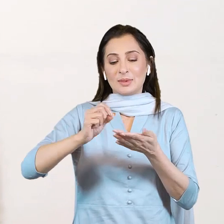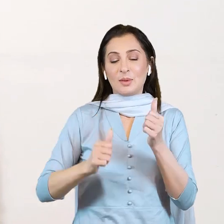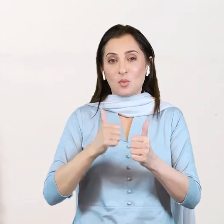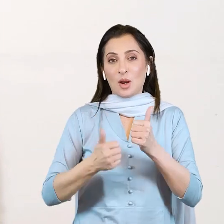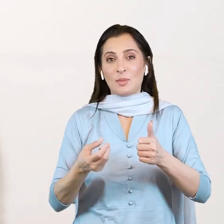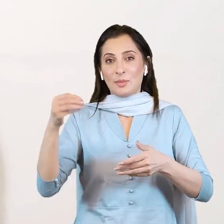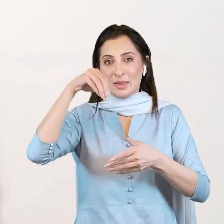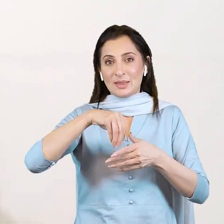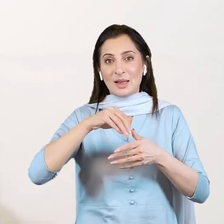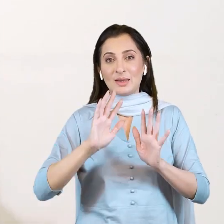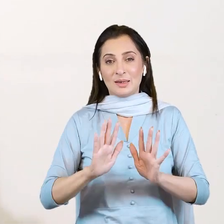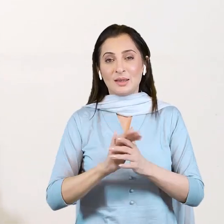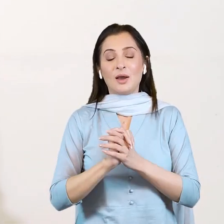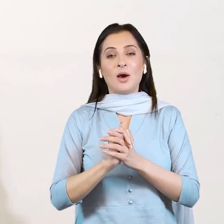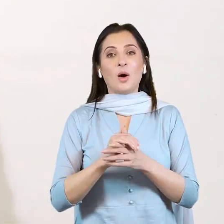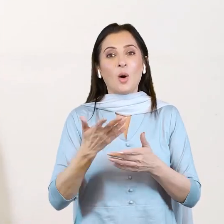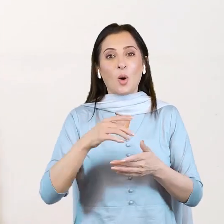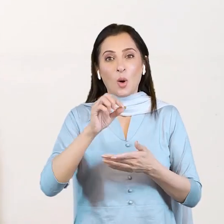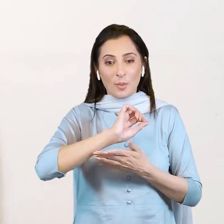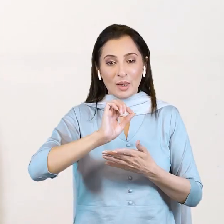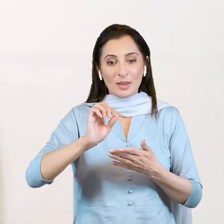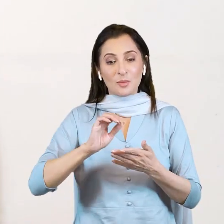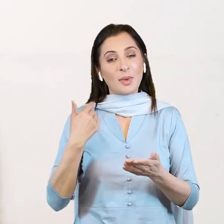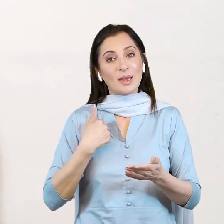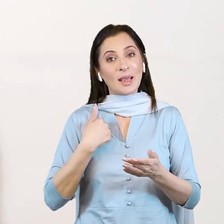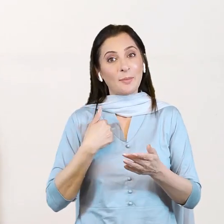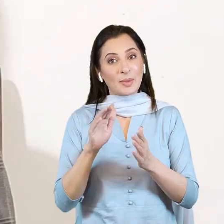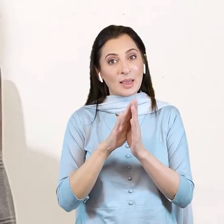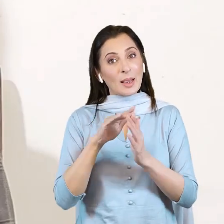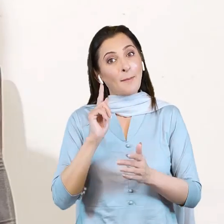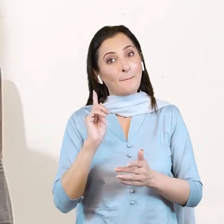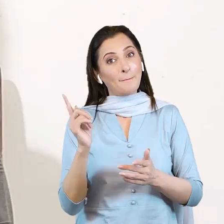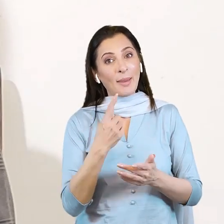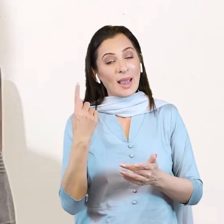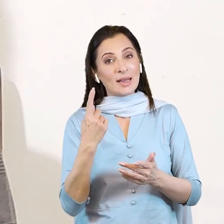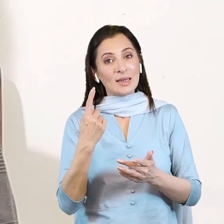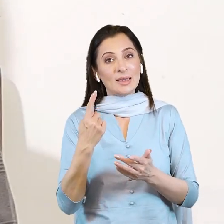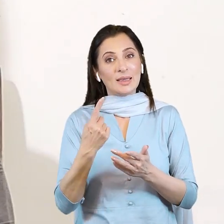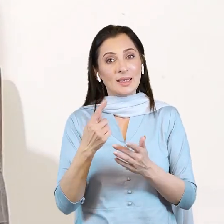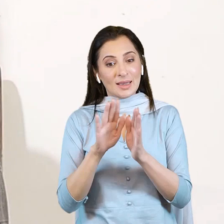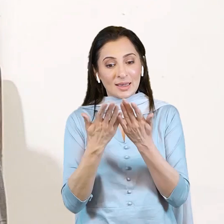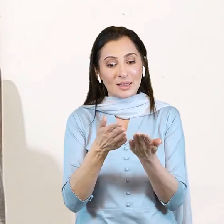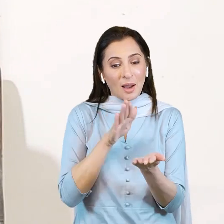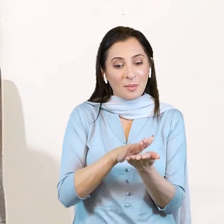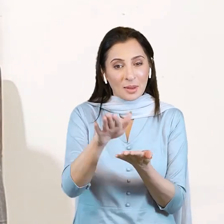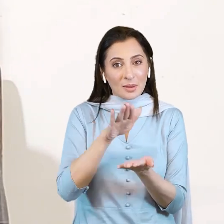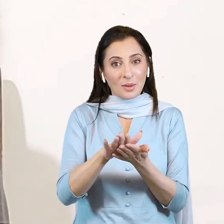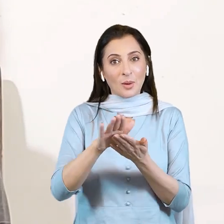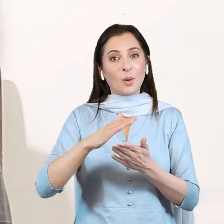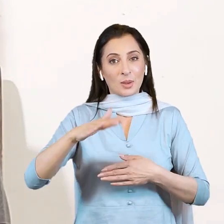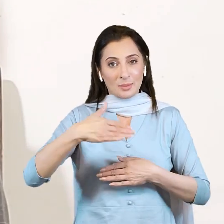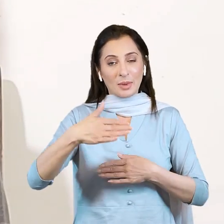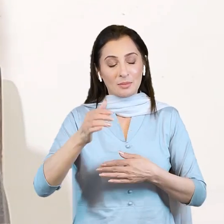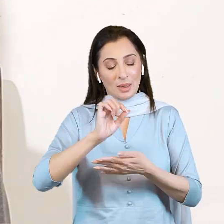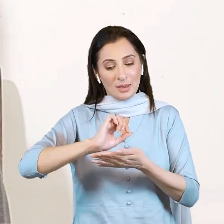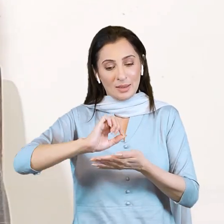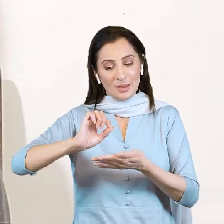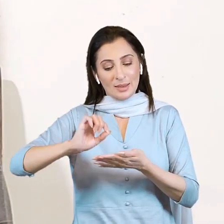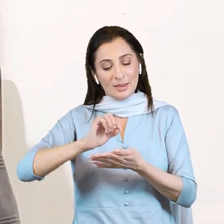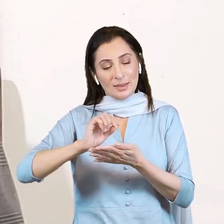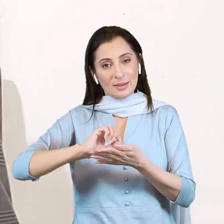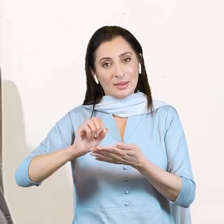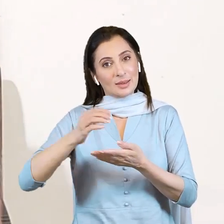talented writers. And recently, I published my book, Nobody Told You This Before, which is a collection of motivational